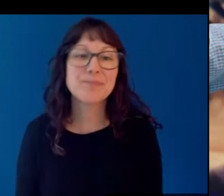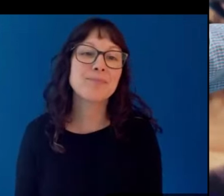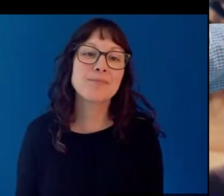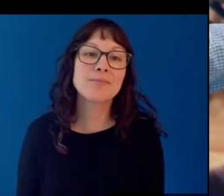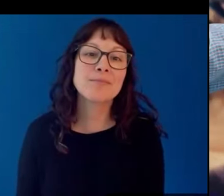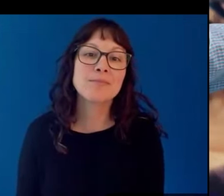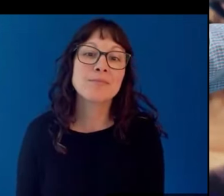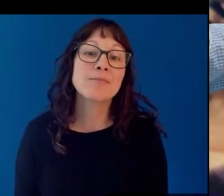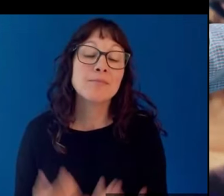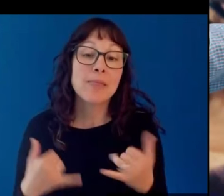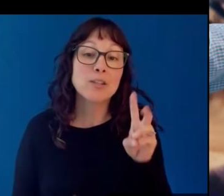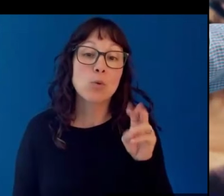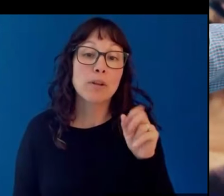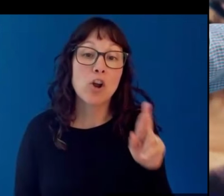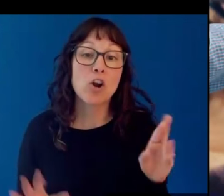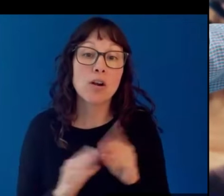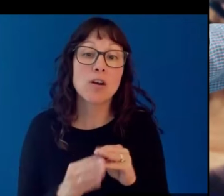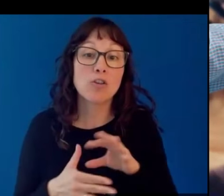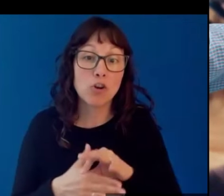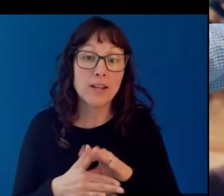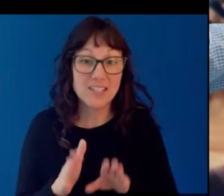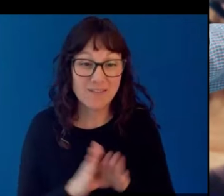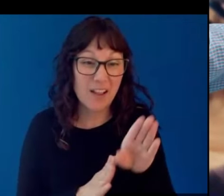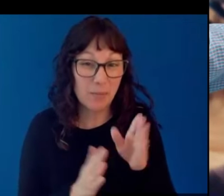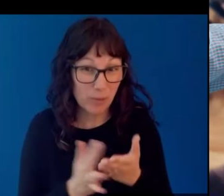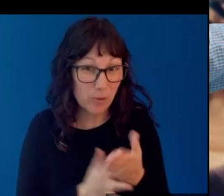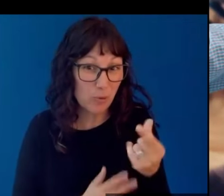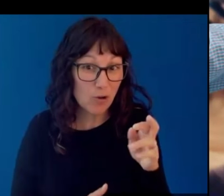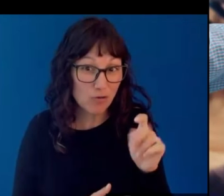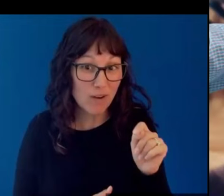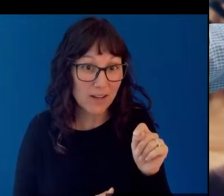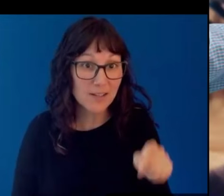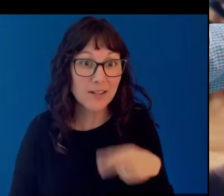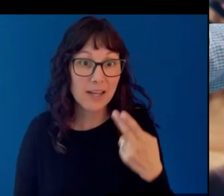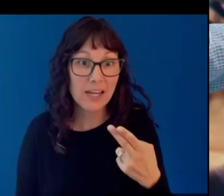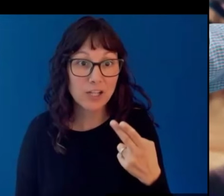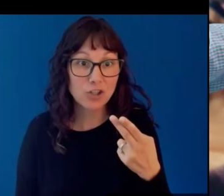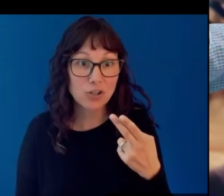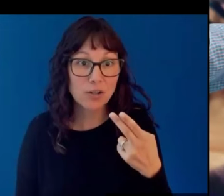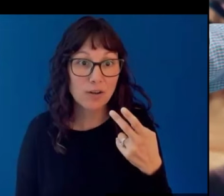The contents of this webinar were developed under a grant